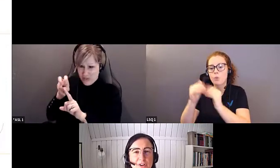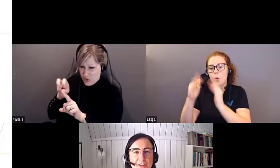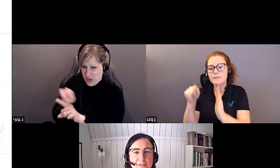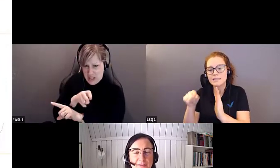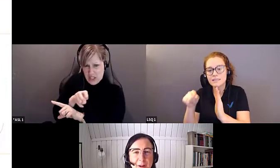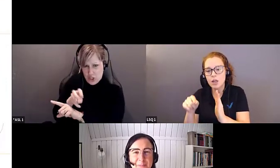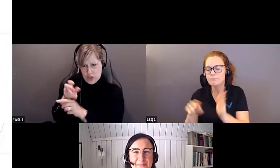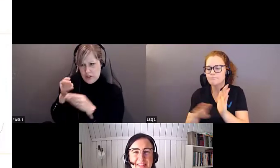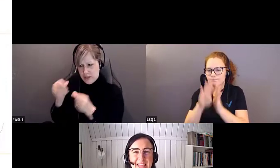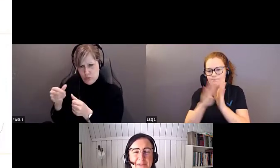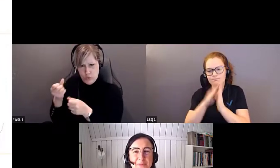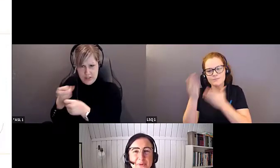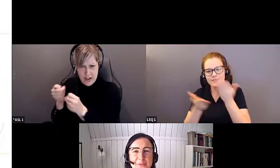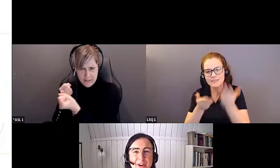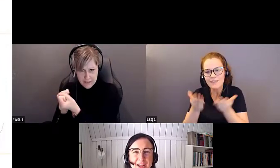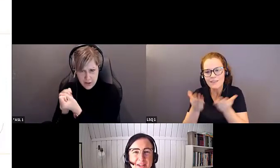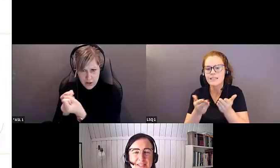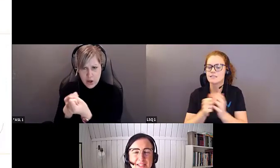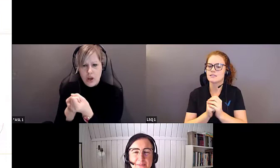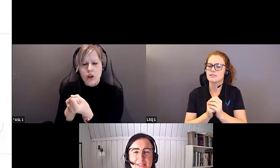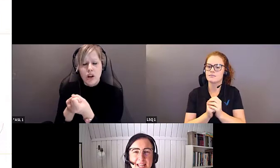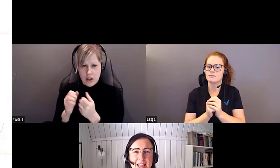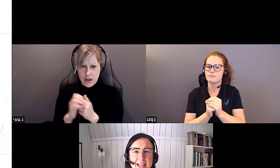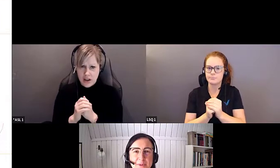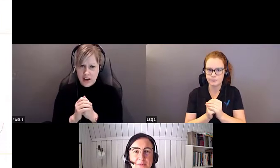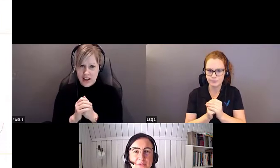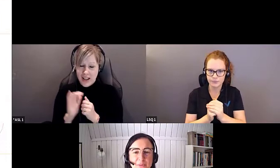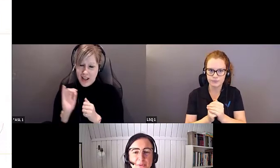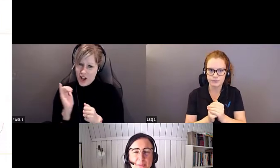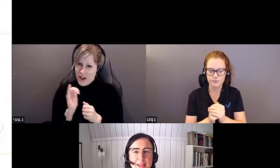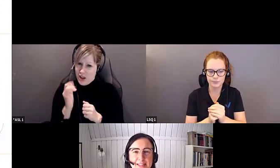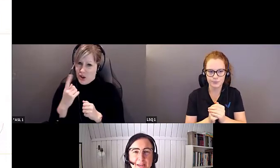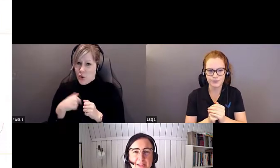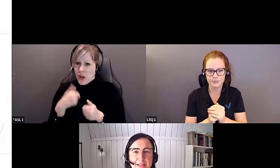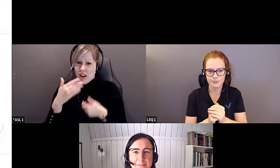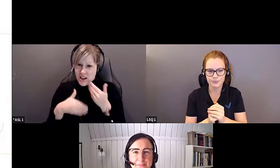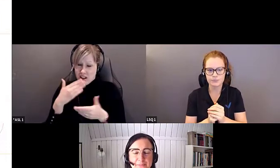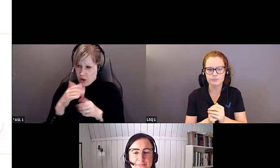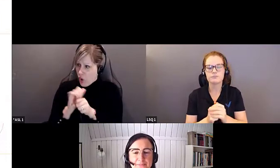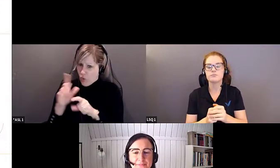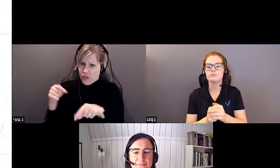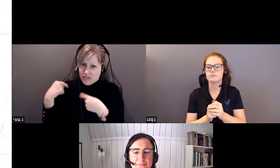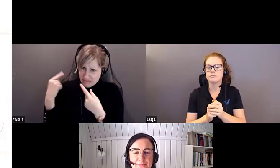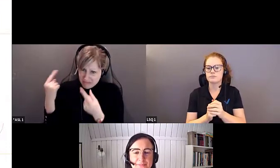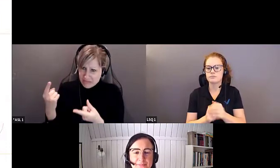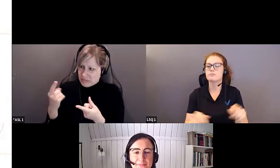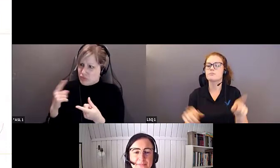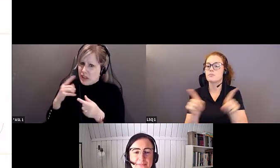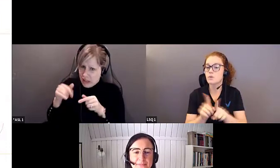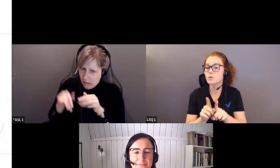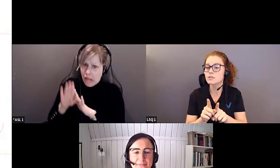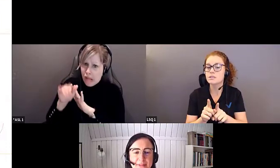we're learning from and improving our health systems as we move through the pandemic.